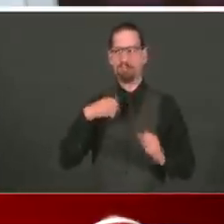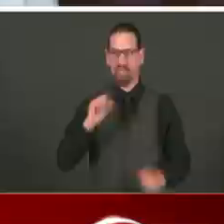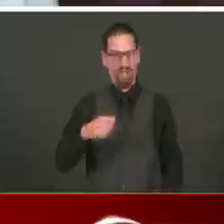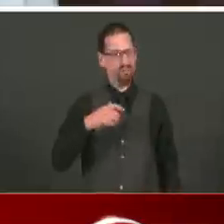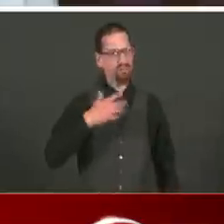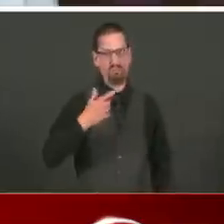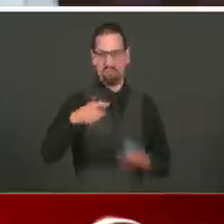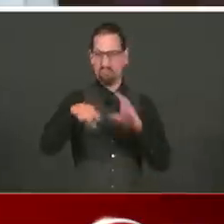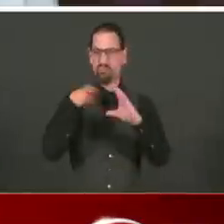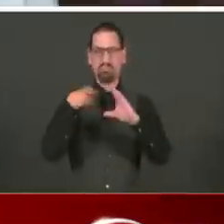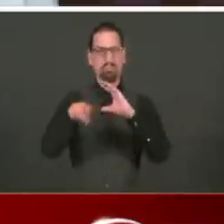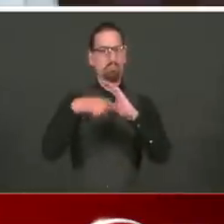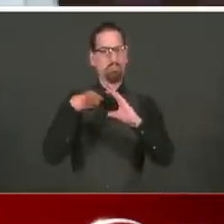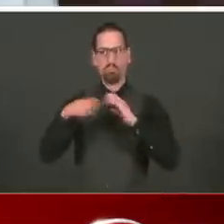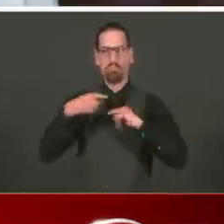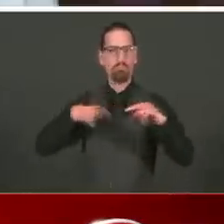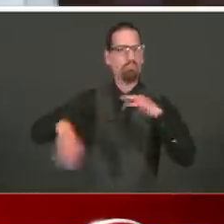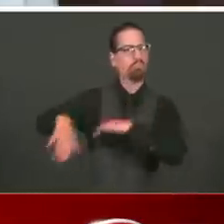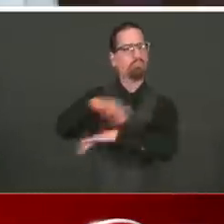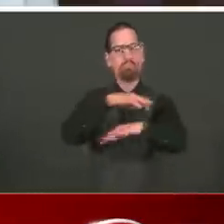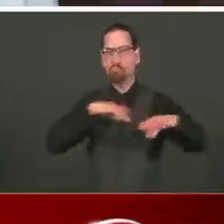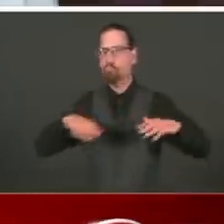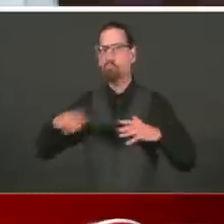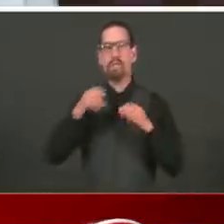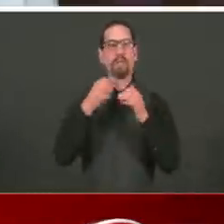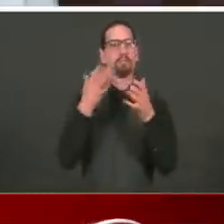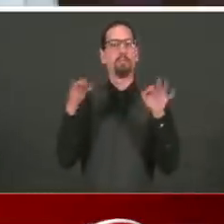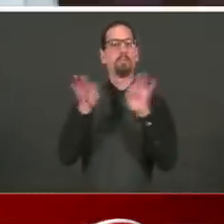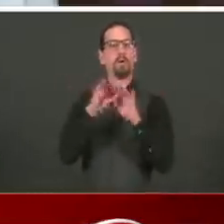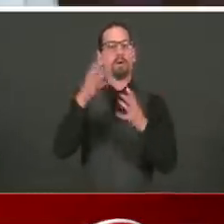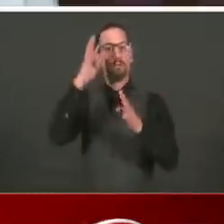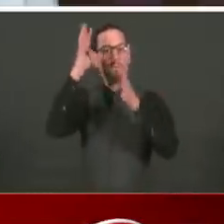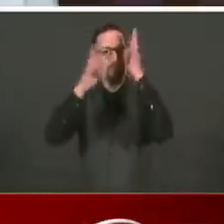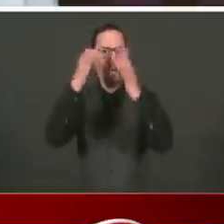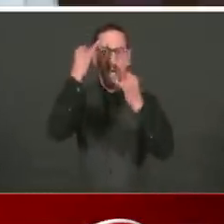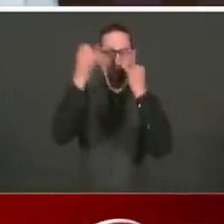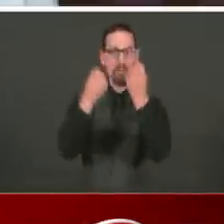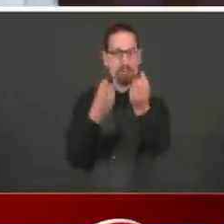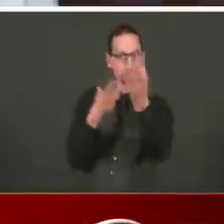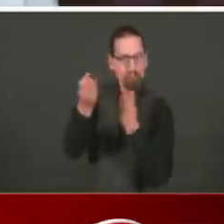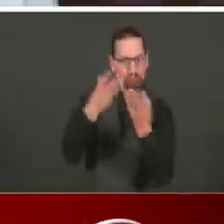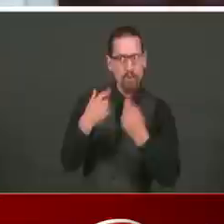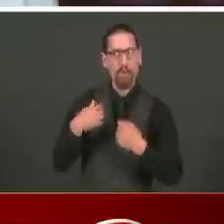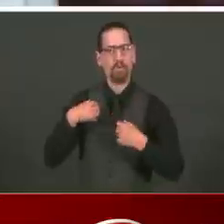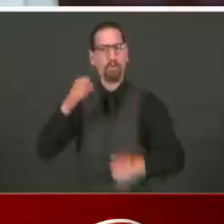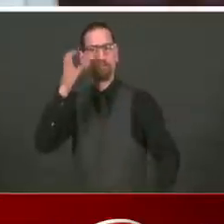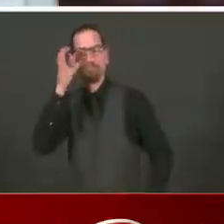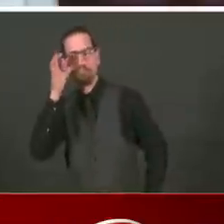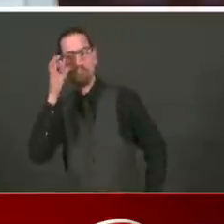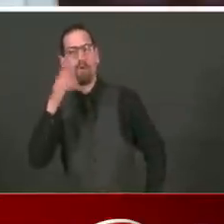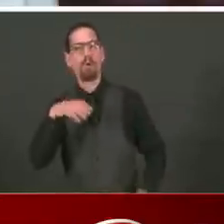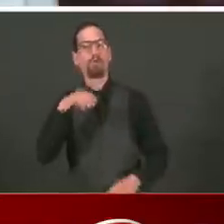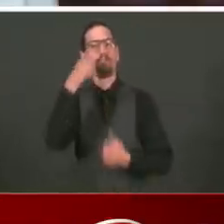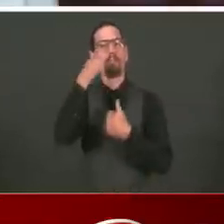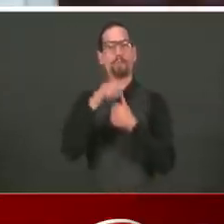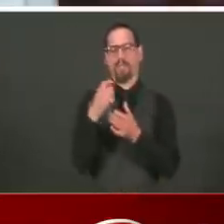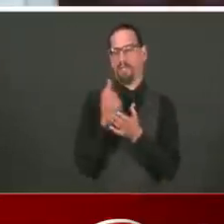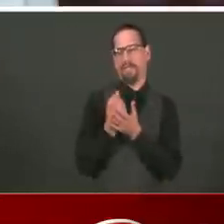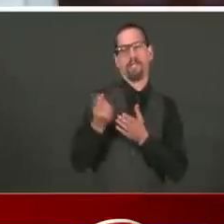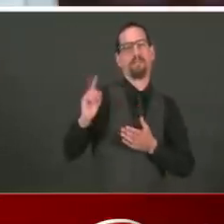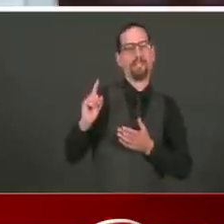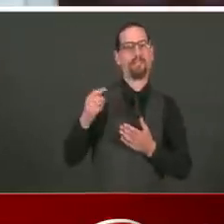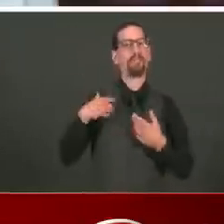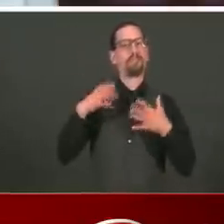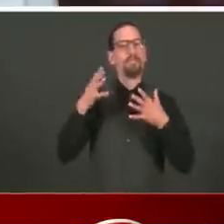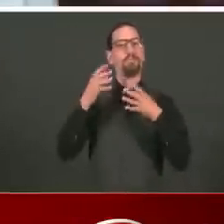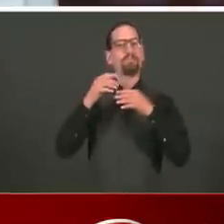send in ideas, and last week we had a fun exchange around masks, and some of you sent in some incredibly creative ideas